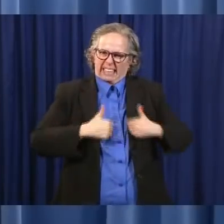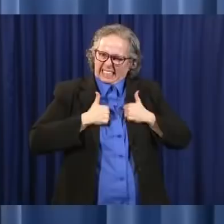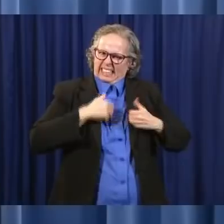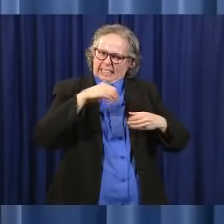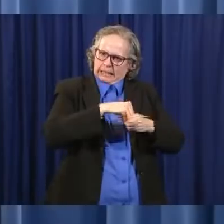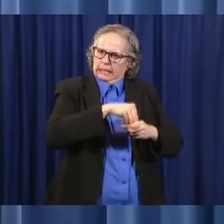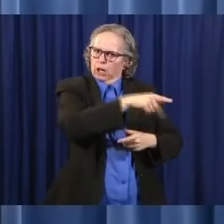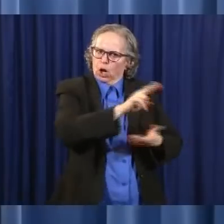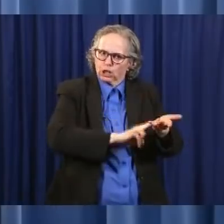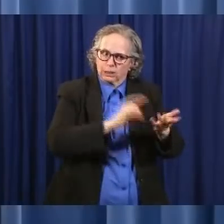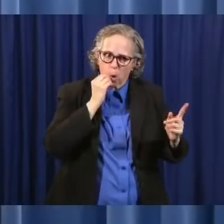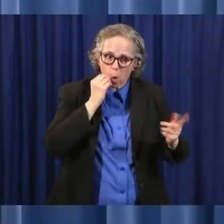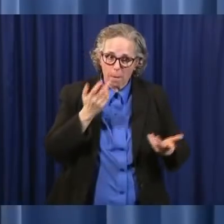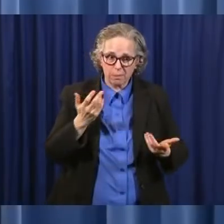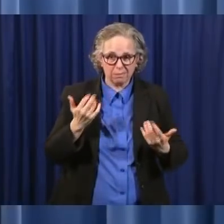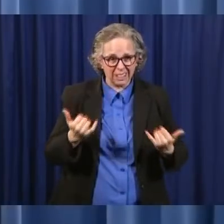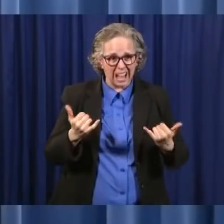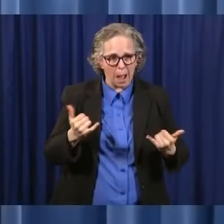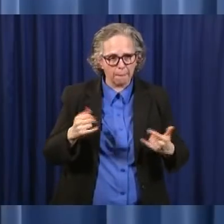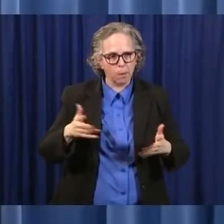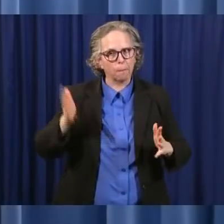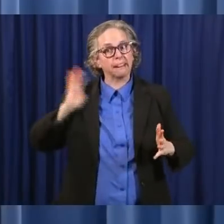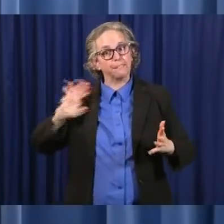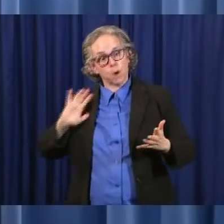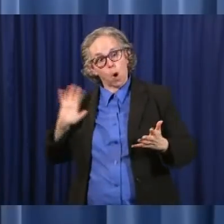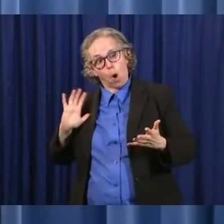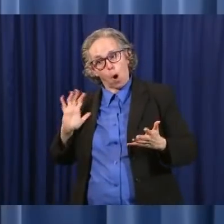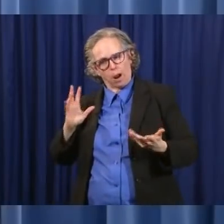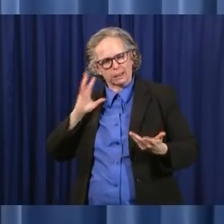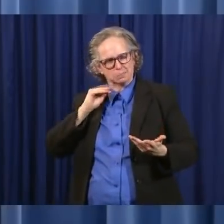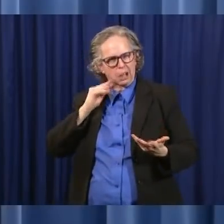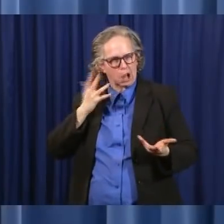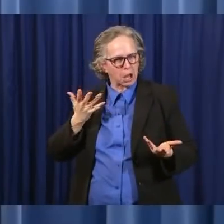don't now, we have at some time in the past. And